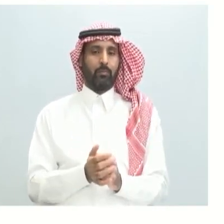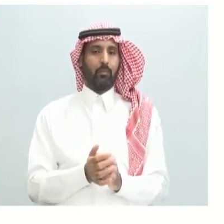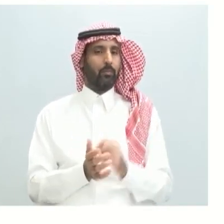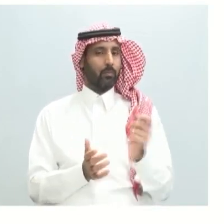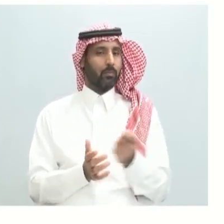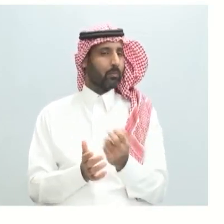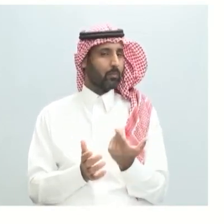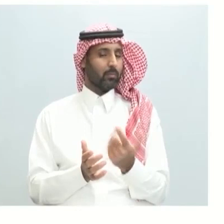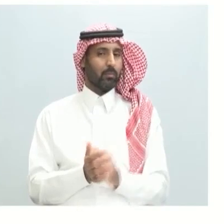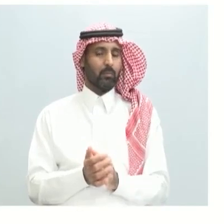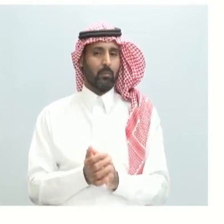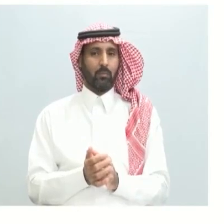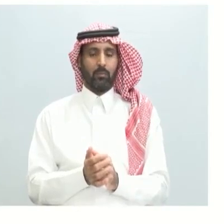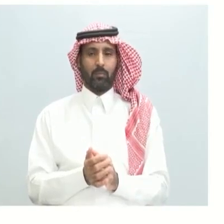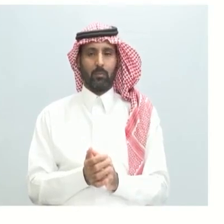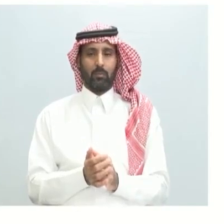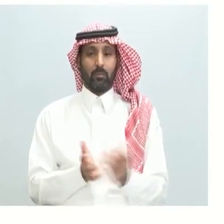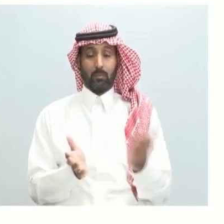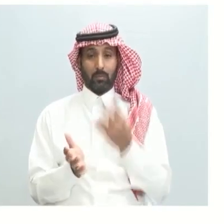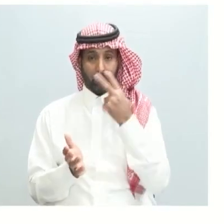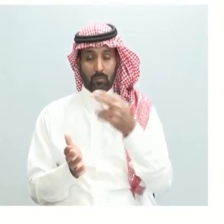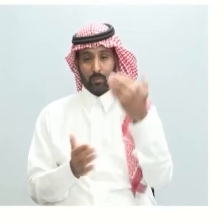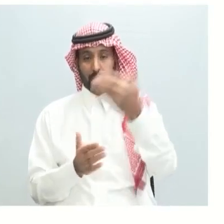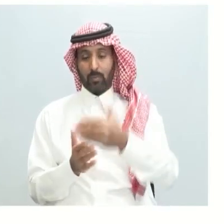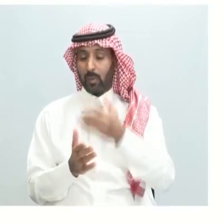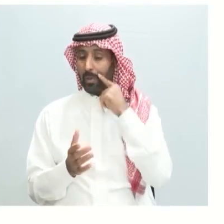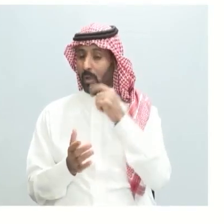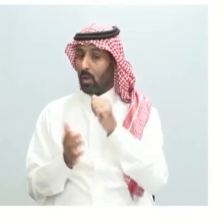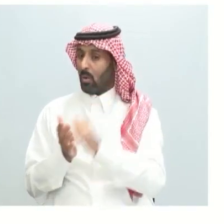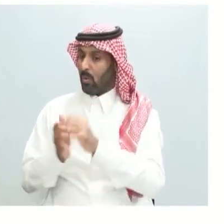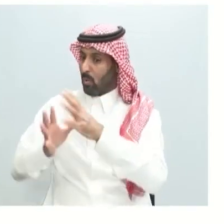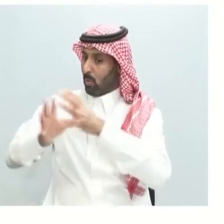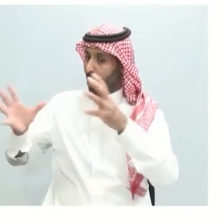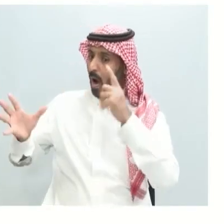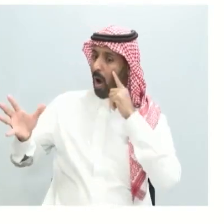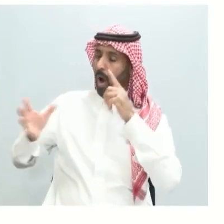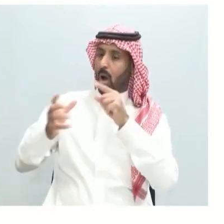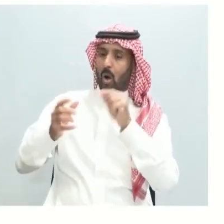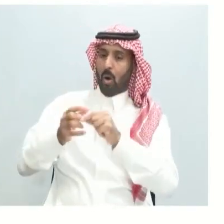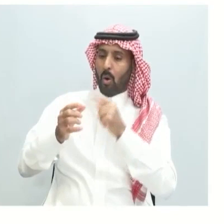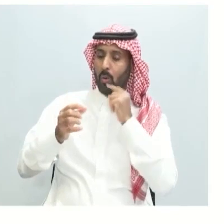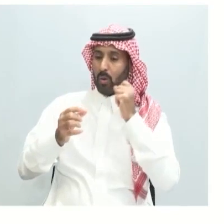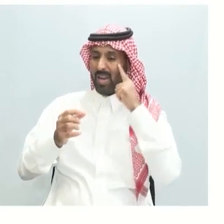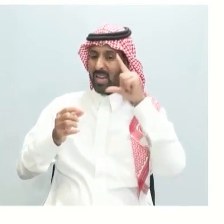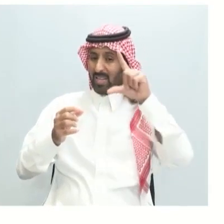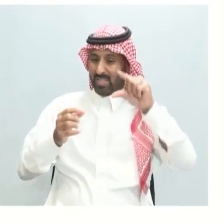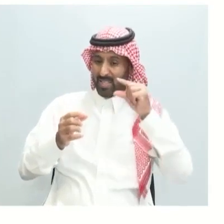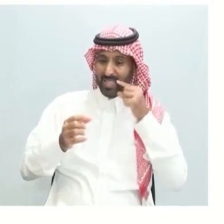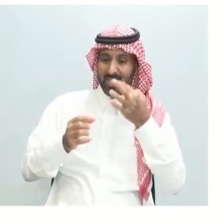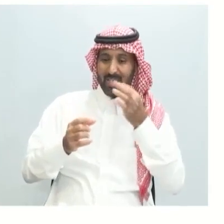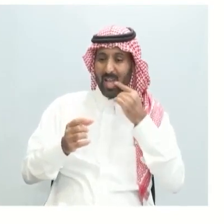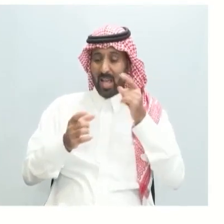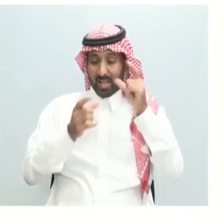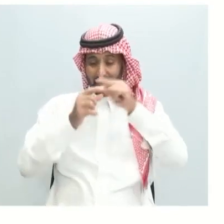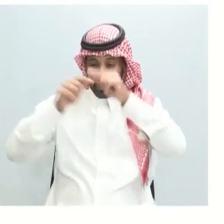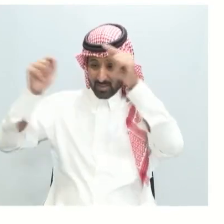one. So let's see here. The palace walls are dotted with small white